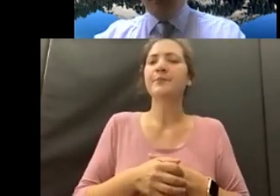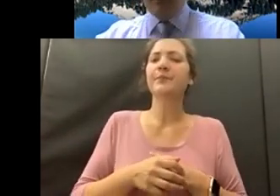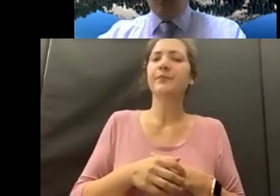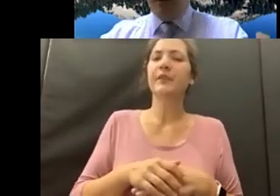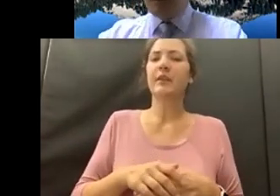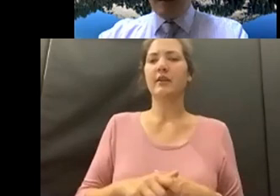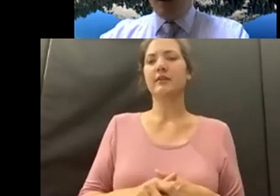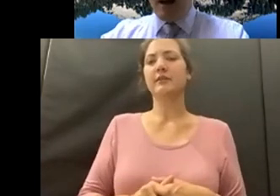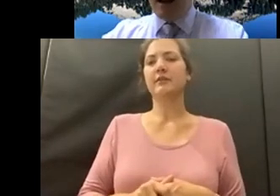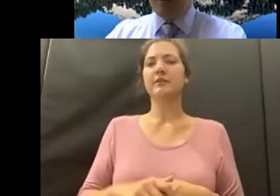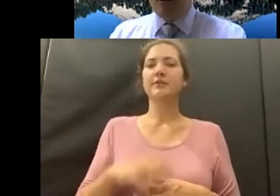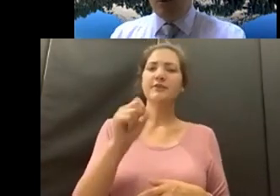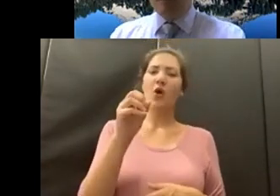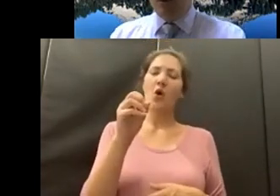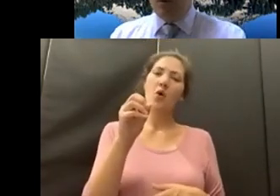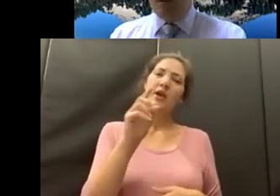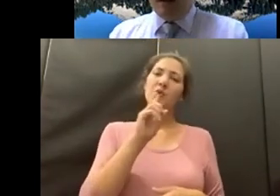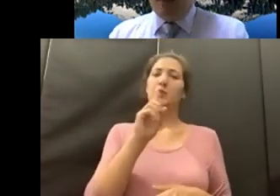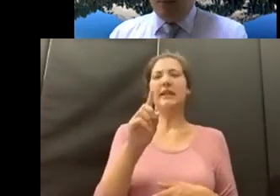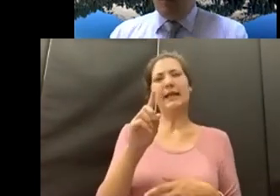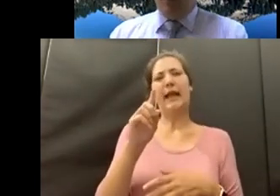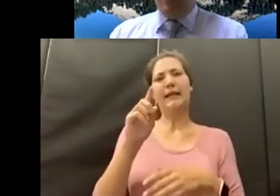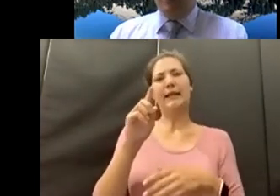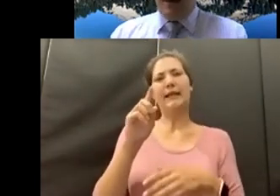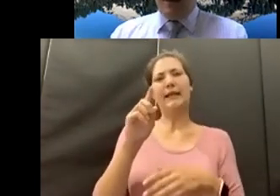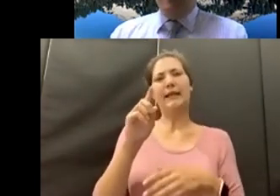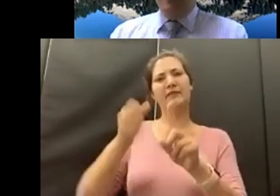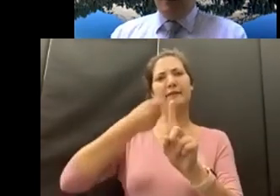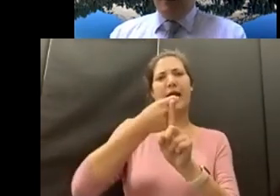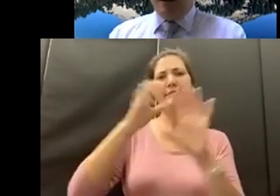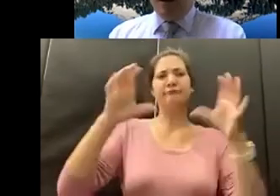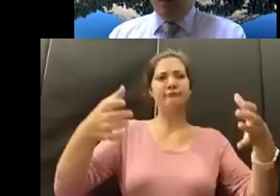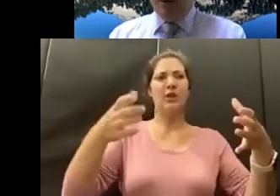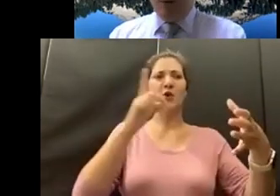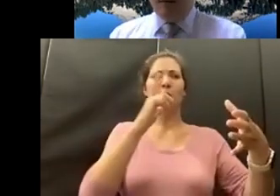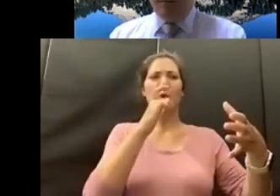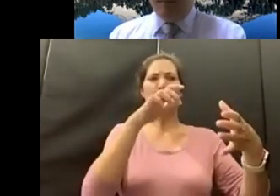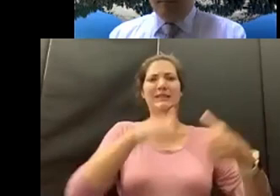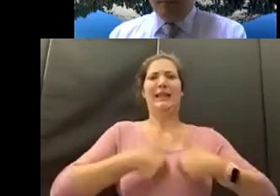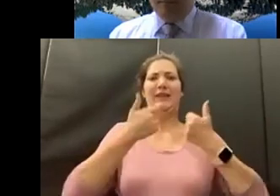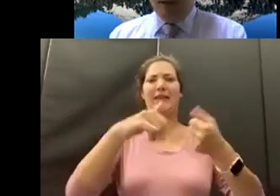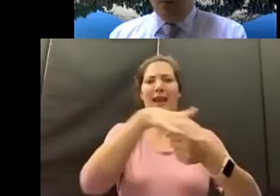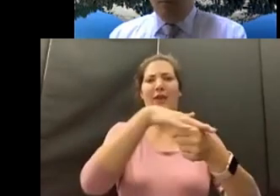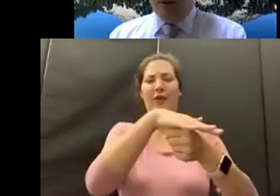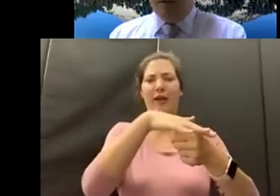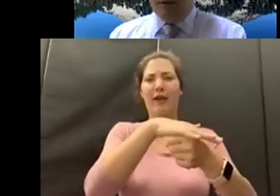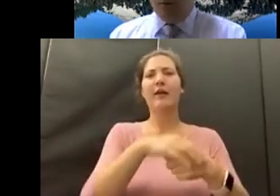when you get your demographics kind of out of whack, and it's like, well, who's going to be the people who are going to do that? Right. When you have, you know, millions of very older